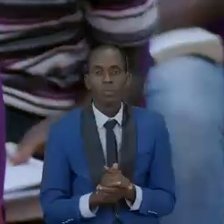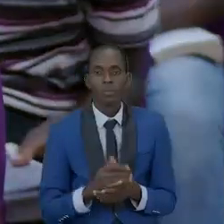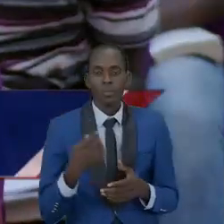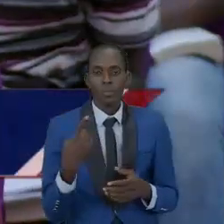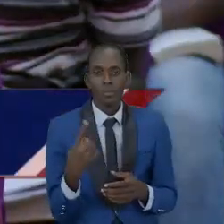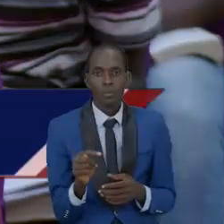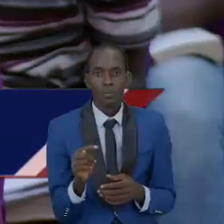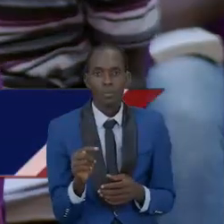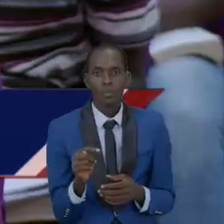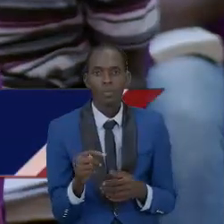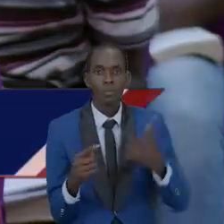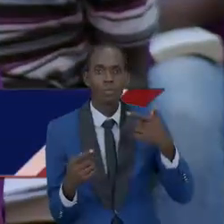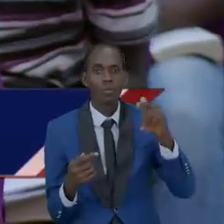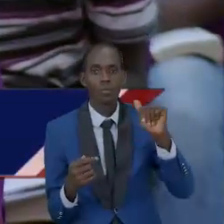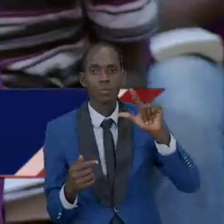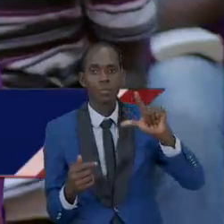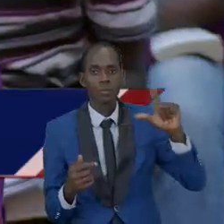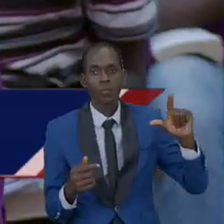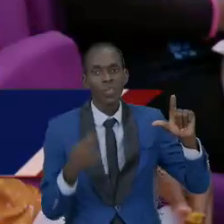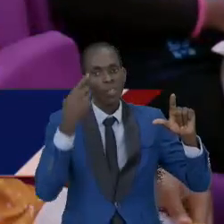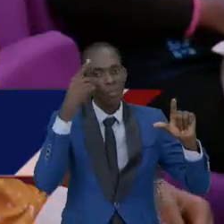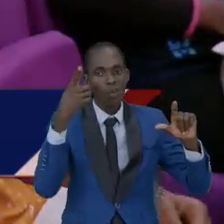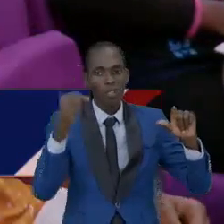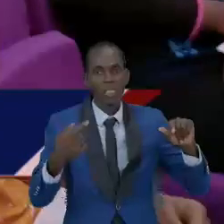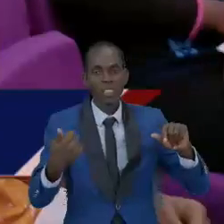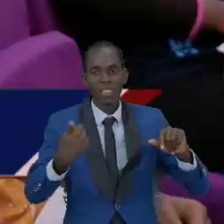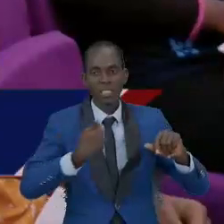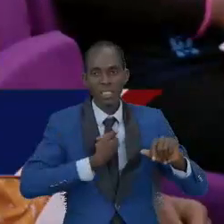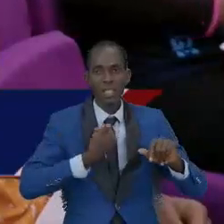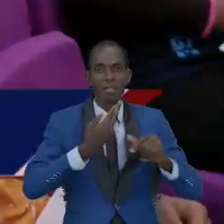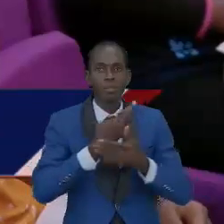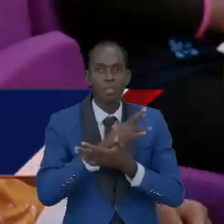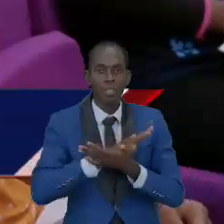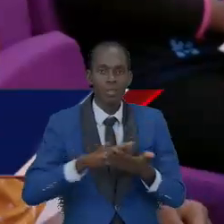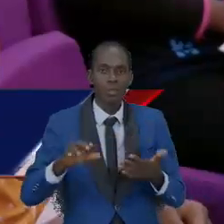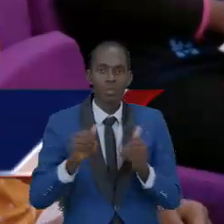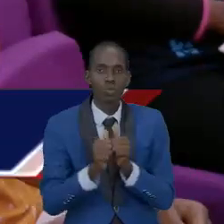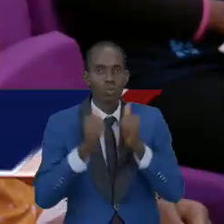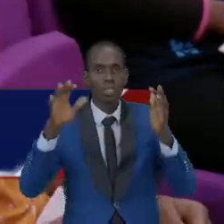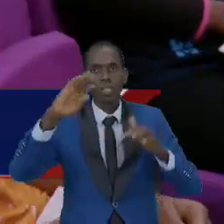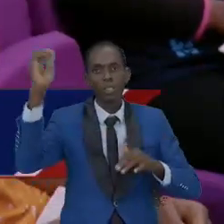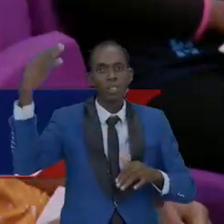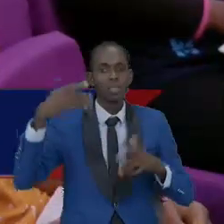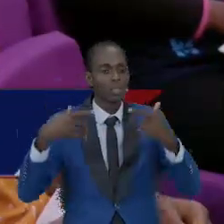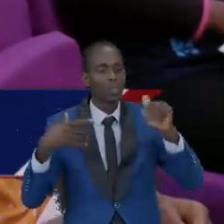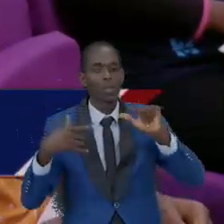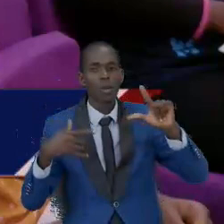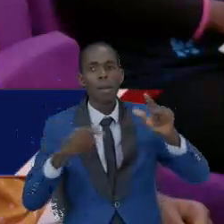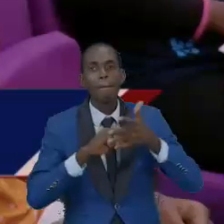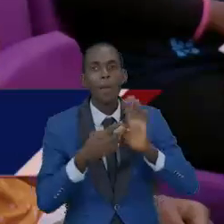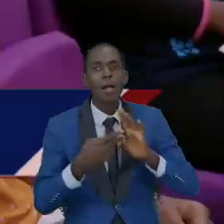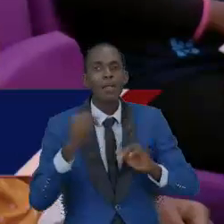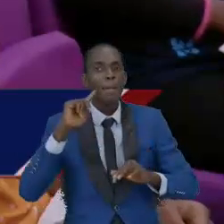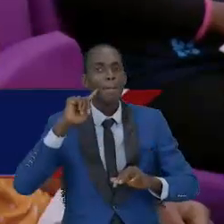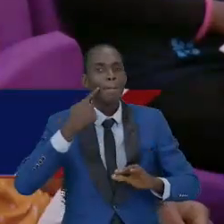goal for the self-righteous without grace. The goal, the bitterness that